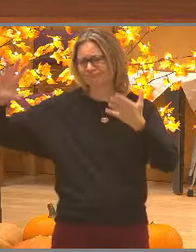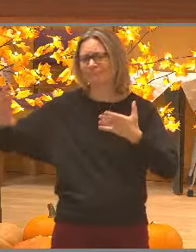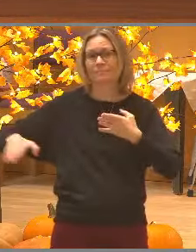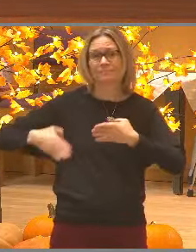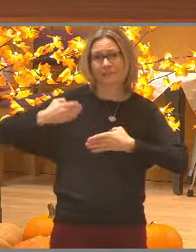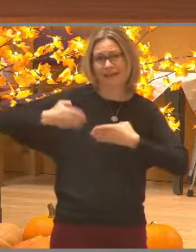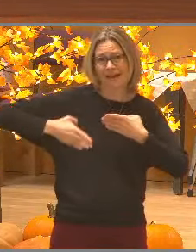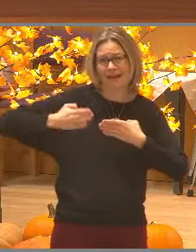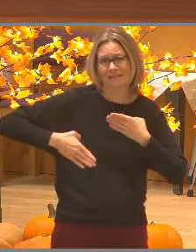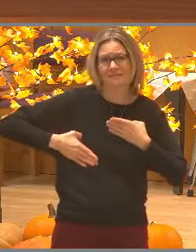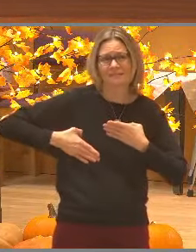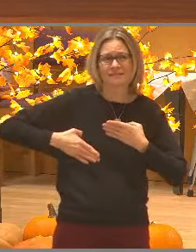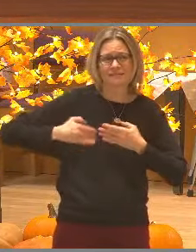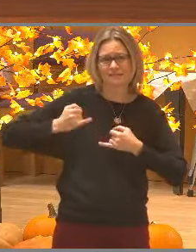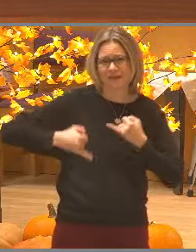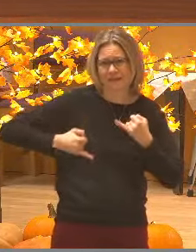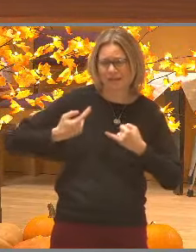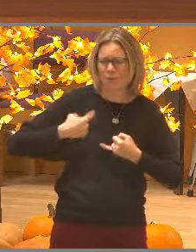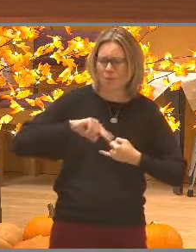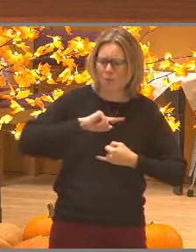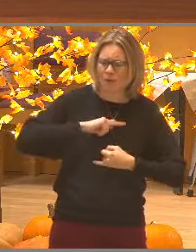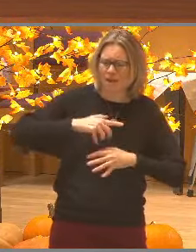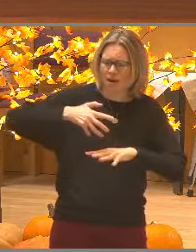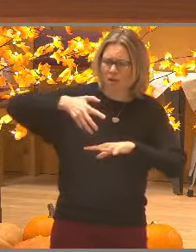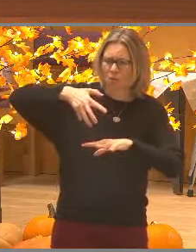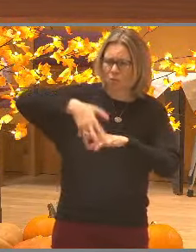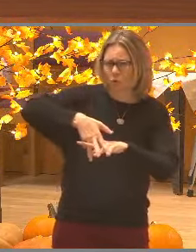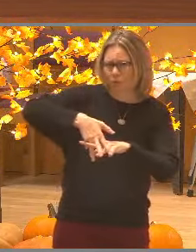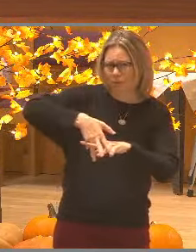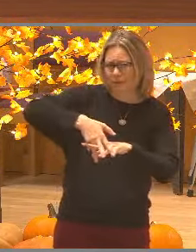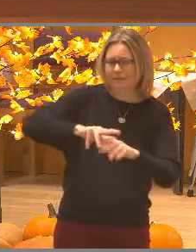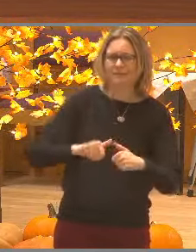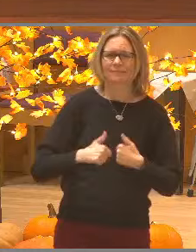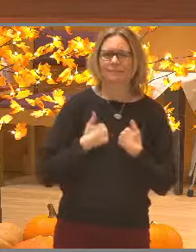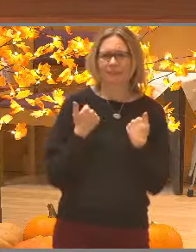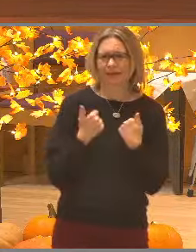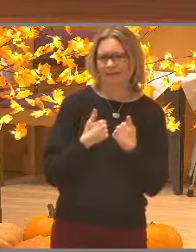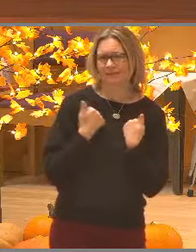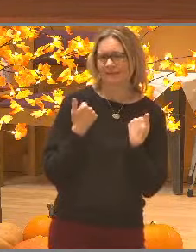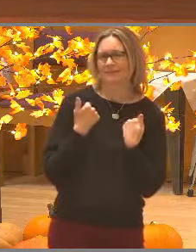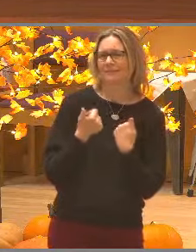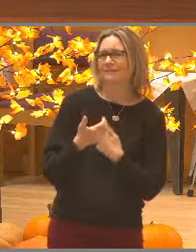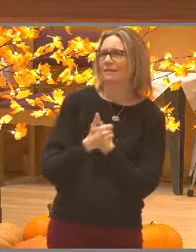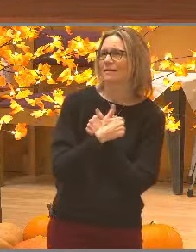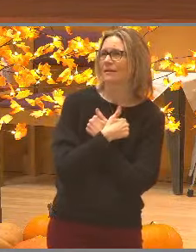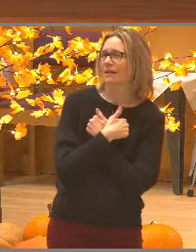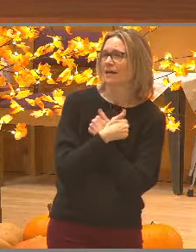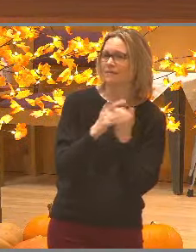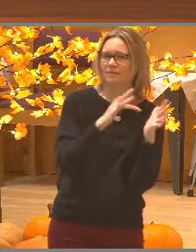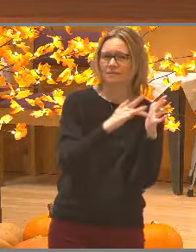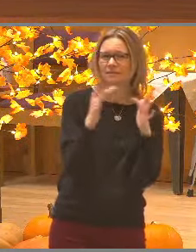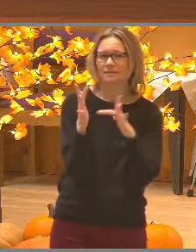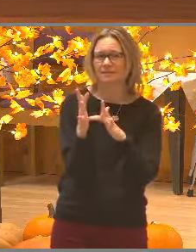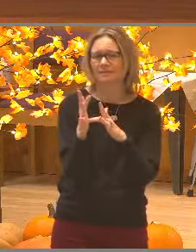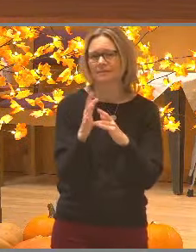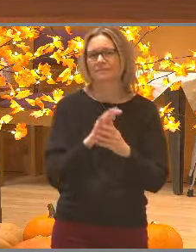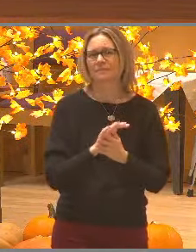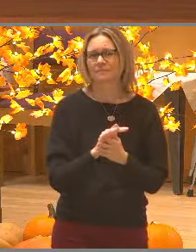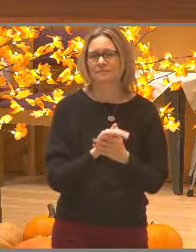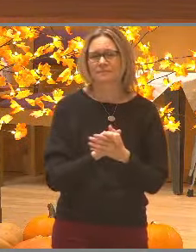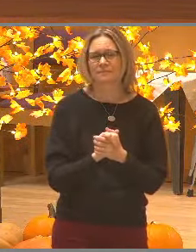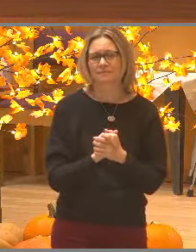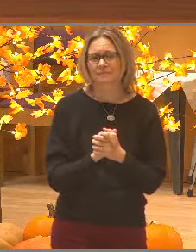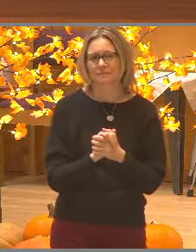end, we are rooted and abiding in the love of Jesus to be